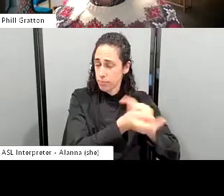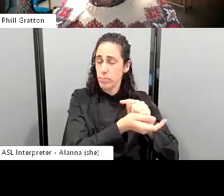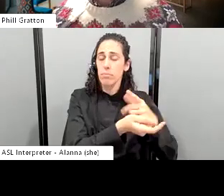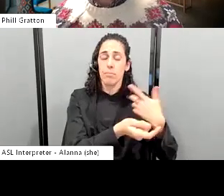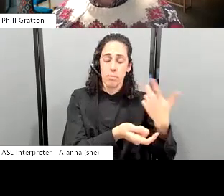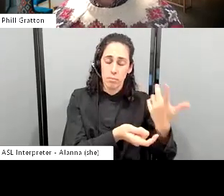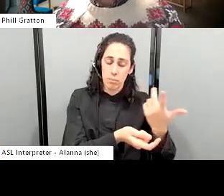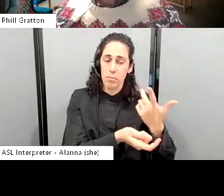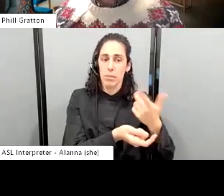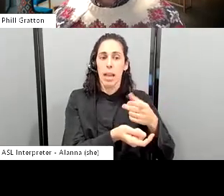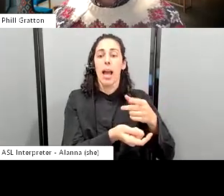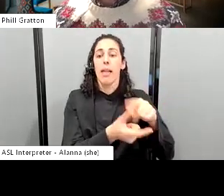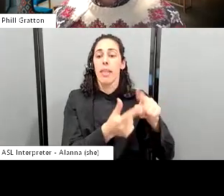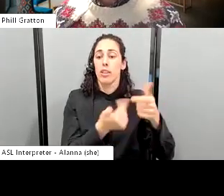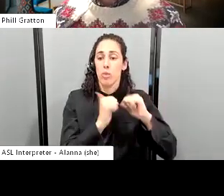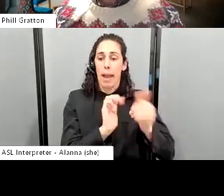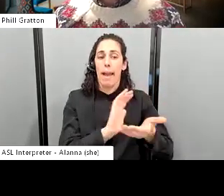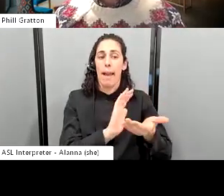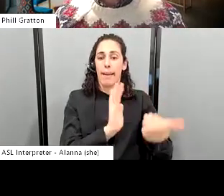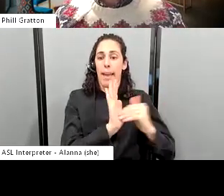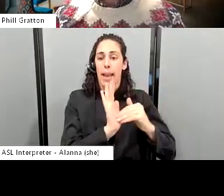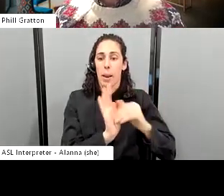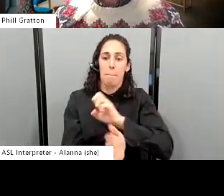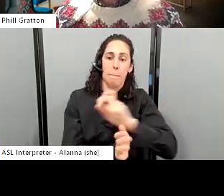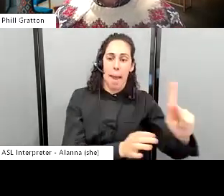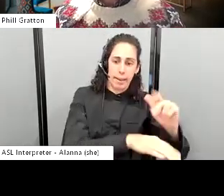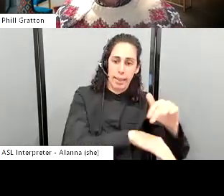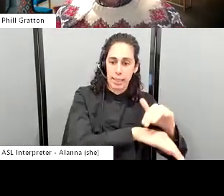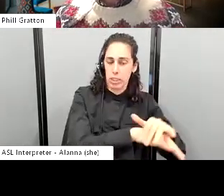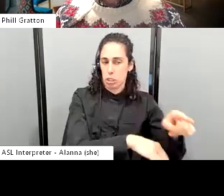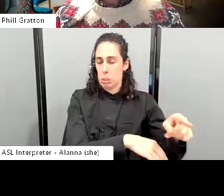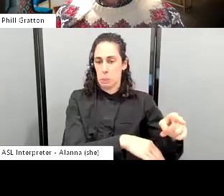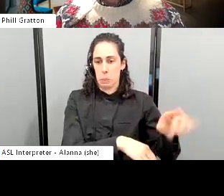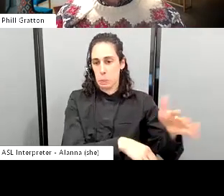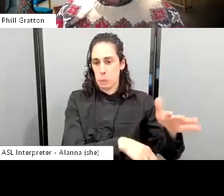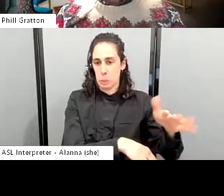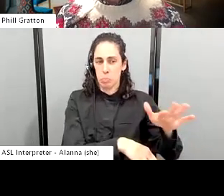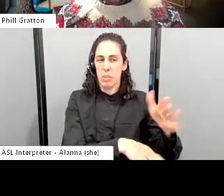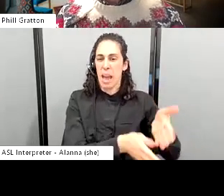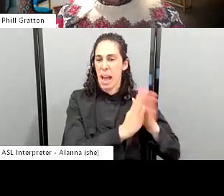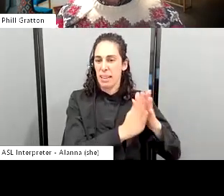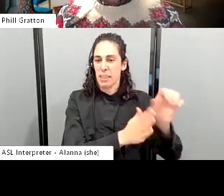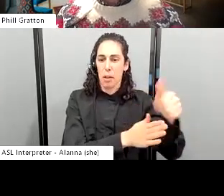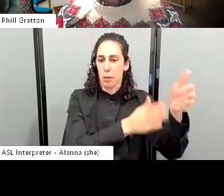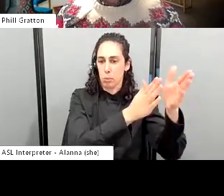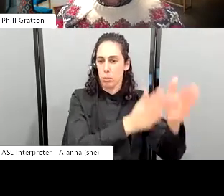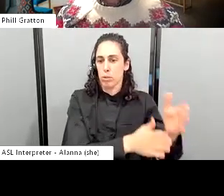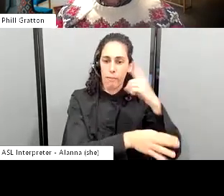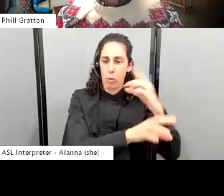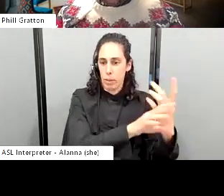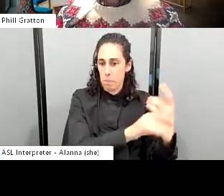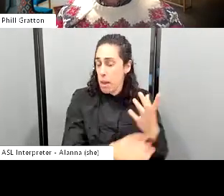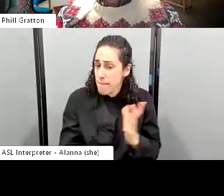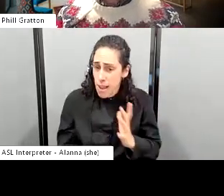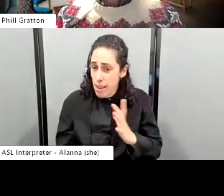We did query something and ChatGPT, was a little embarrassed and apologized and gave the correct information.